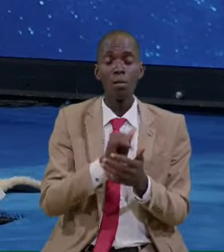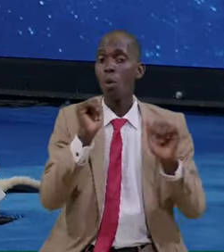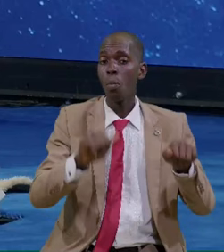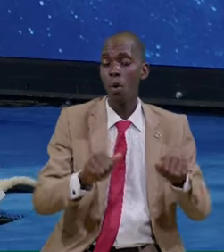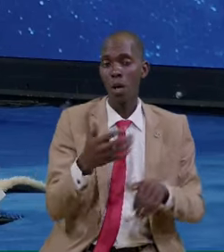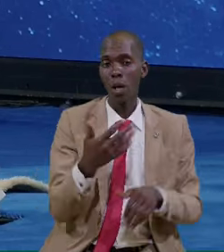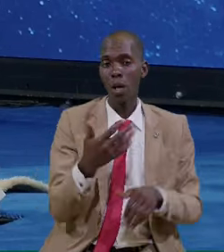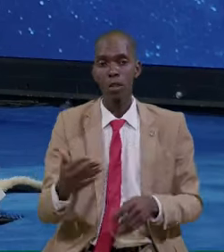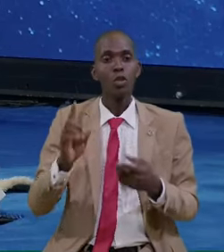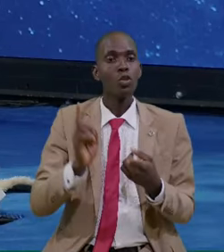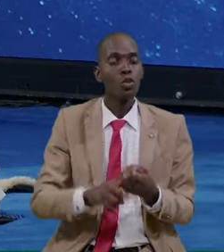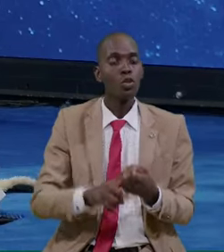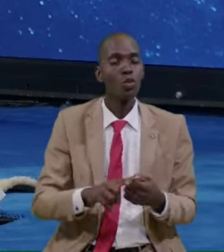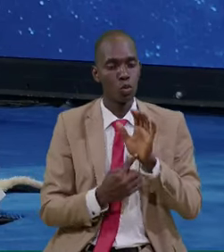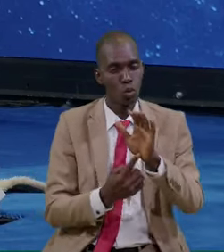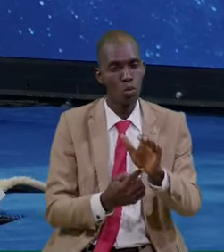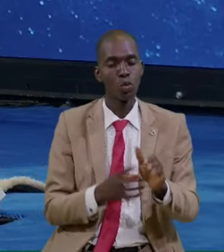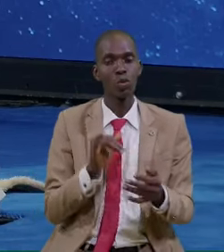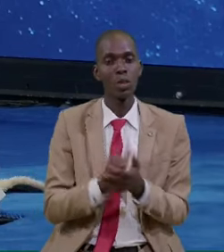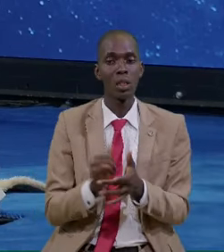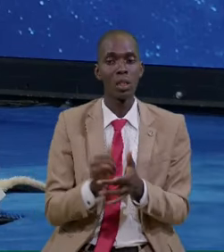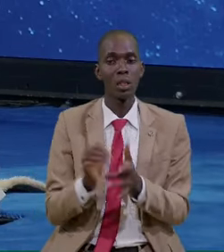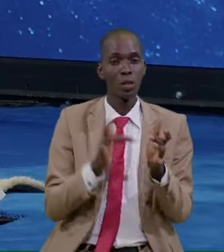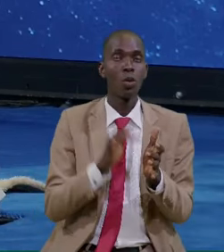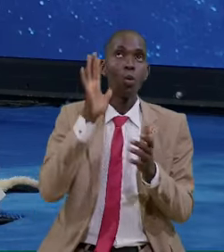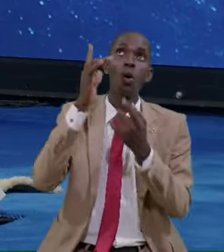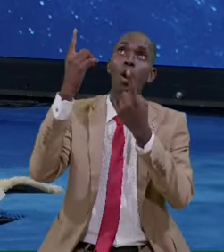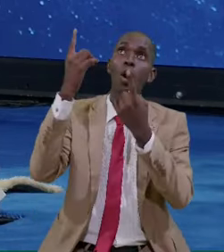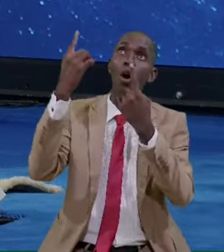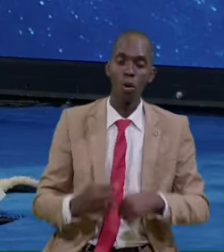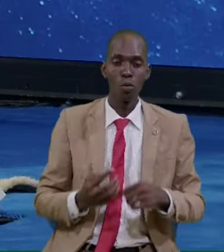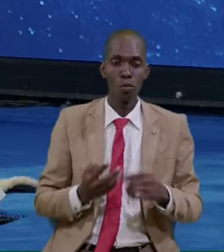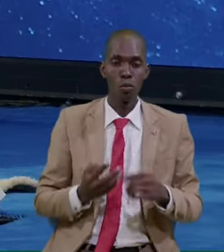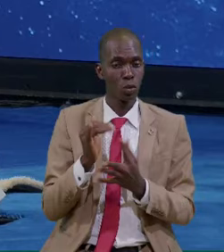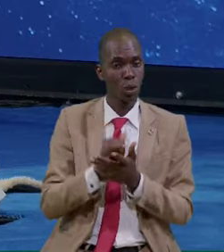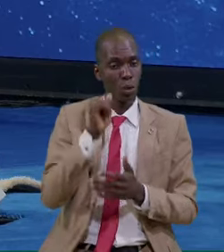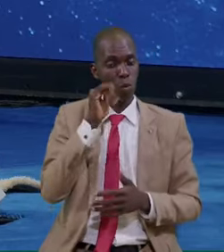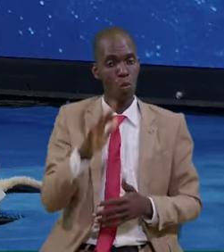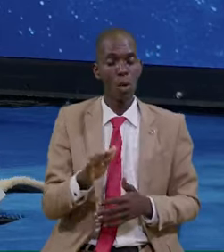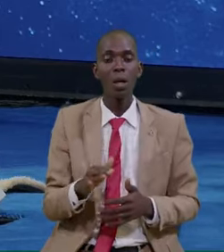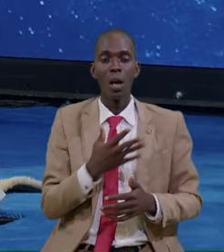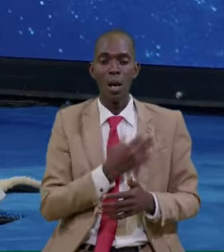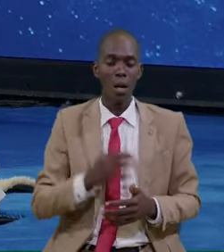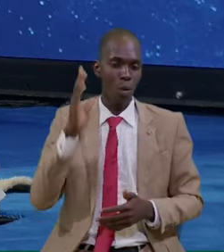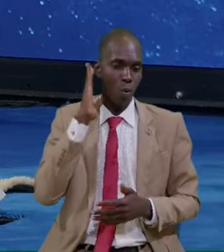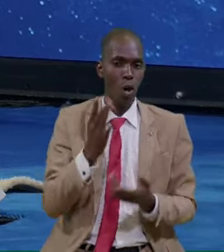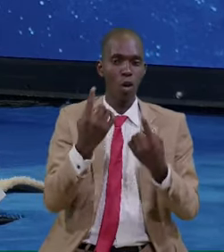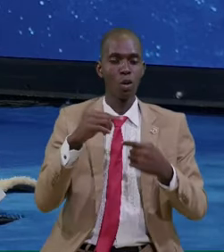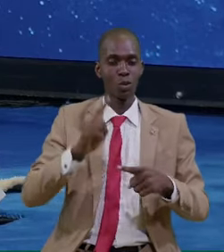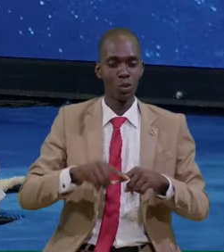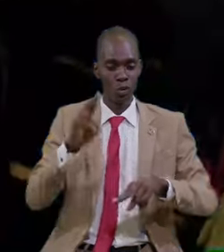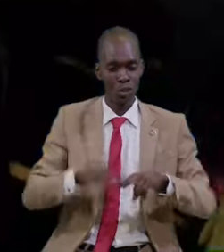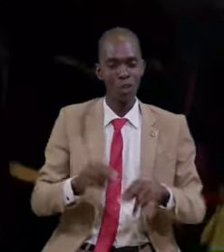for her, so that Jesus will come out, and then he will come and sit with you.